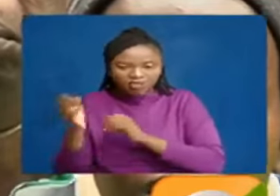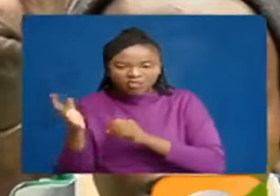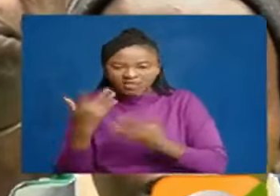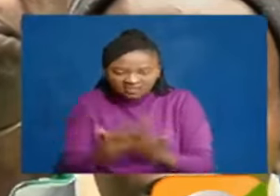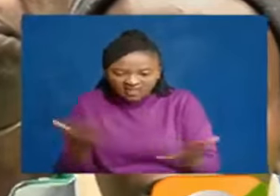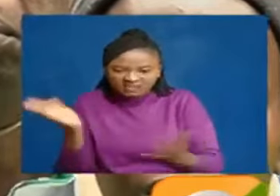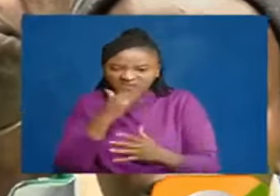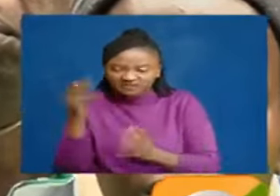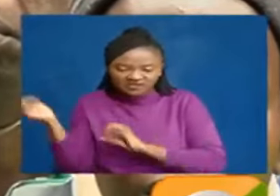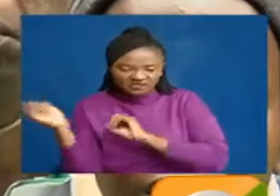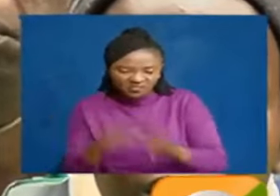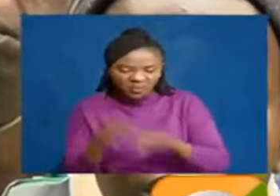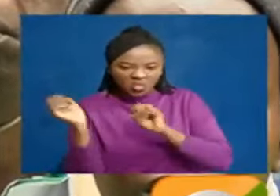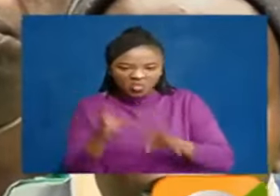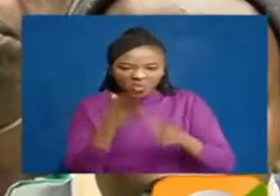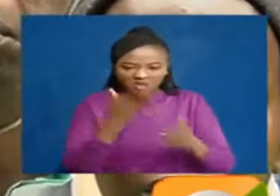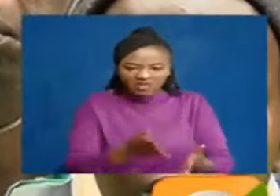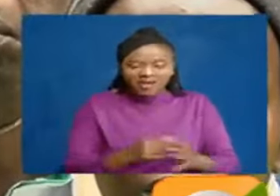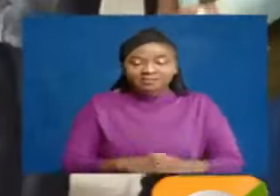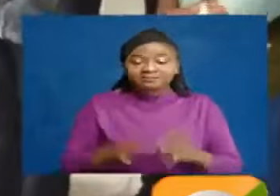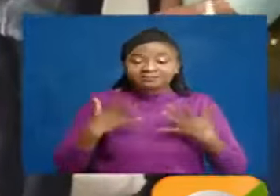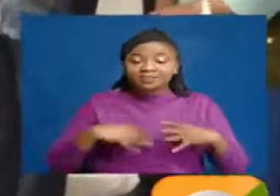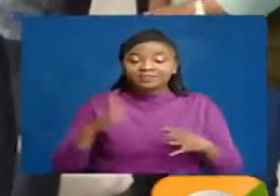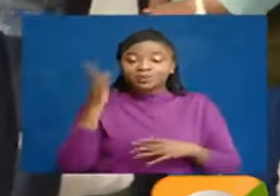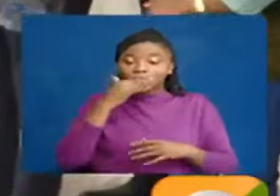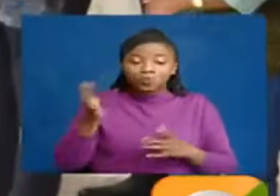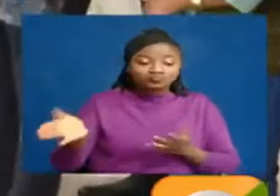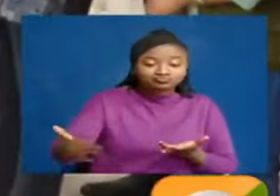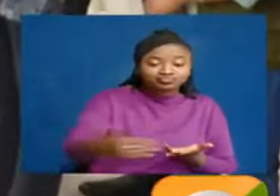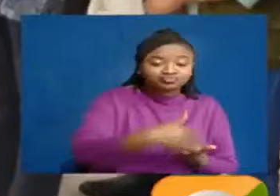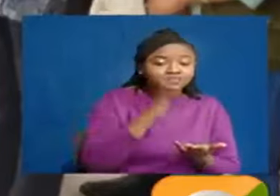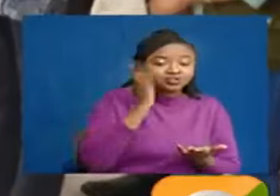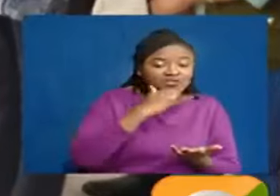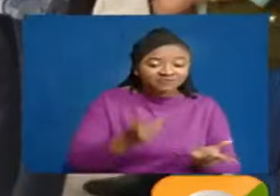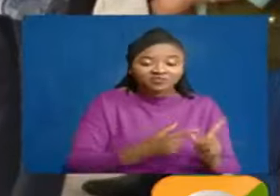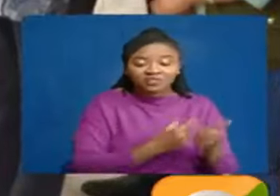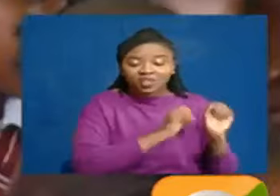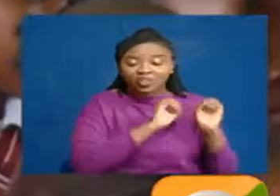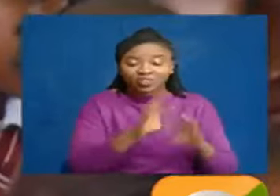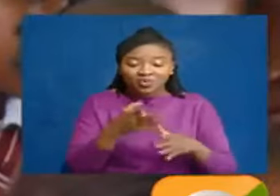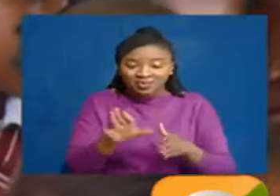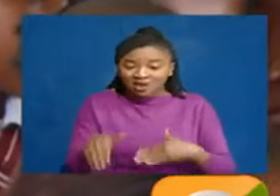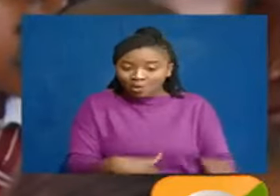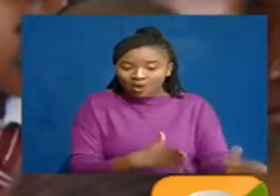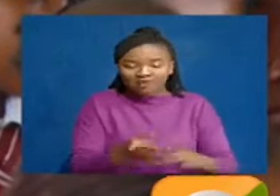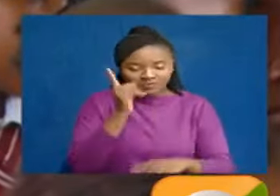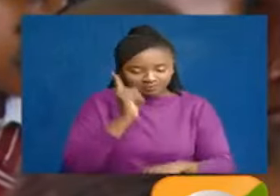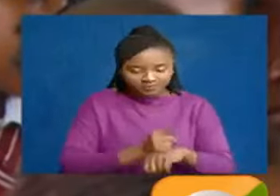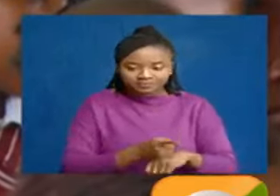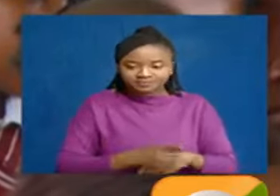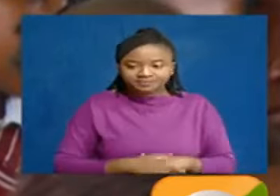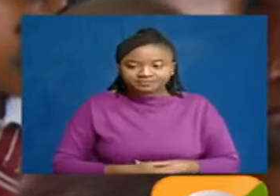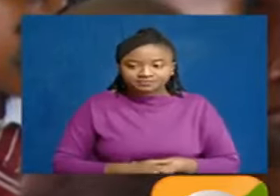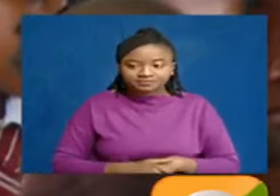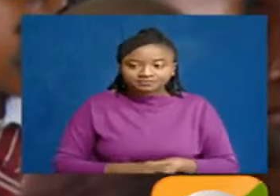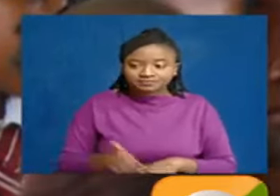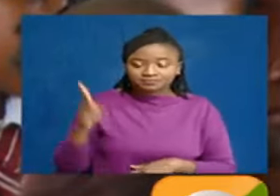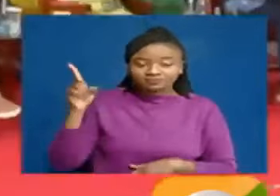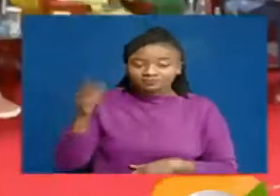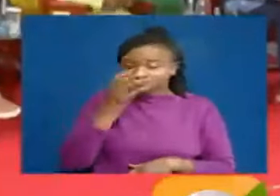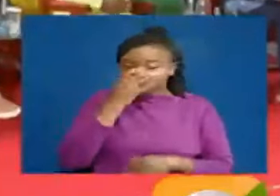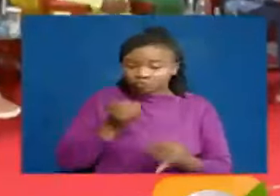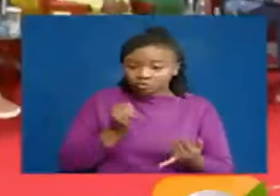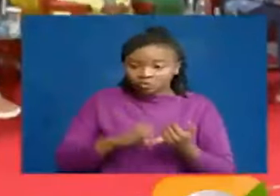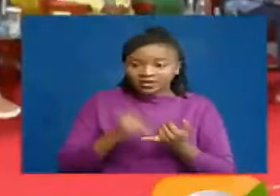those who dump, who collect the garbage. Mama wa taifa Rachel Ruto alikuwa katika ikulu ya Nairobi katika hafla ya